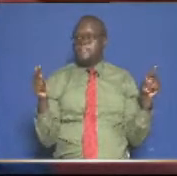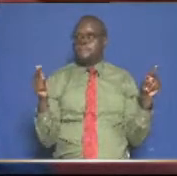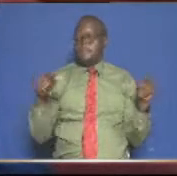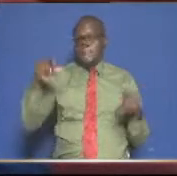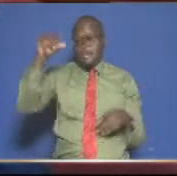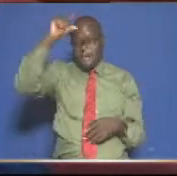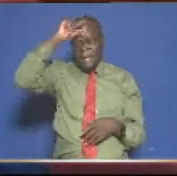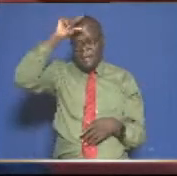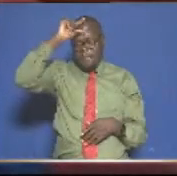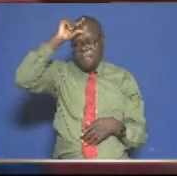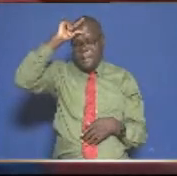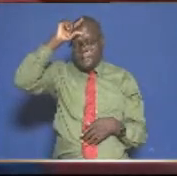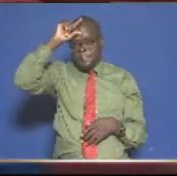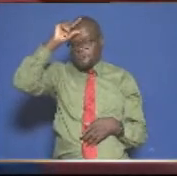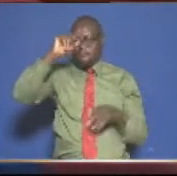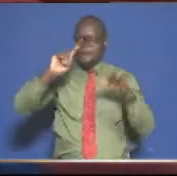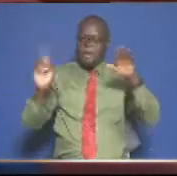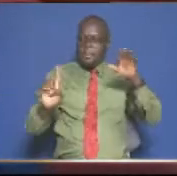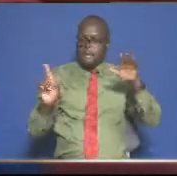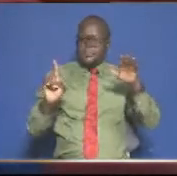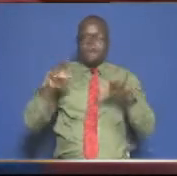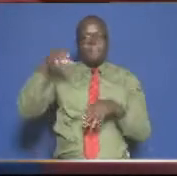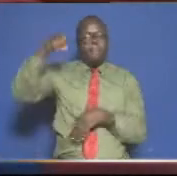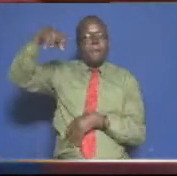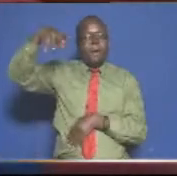government and that more so the Ministry of Energy